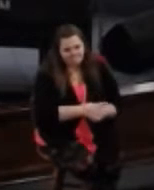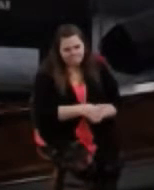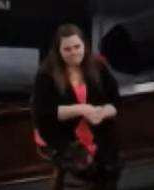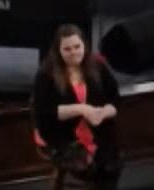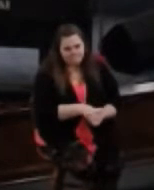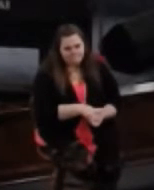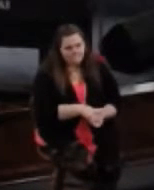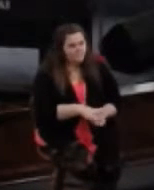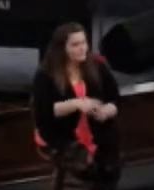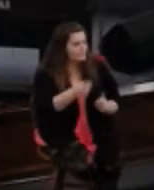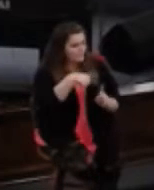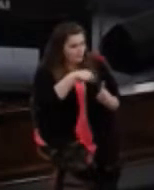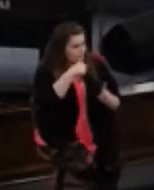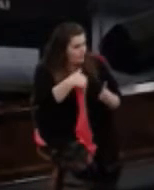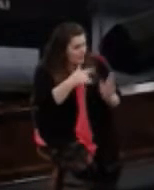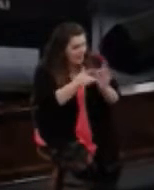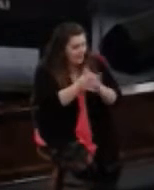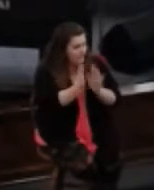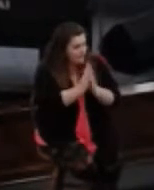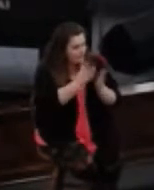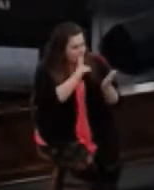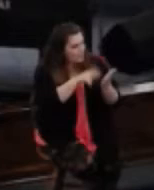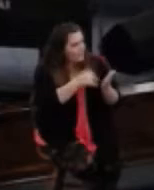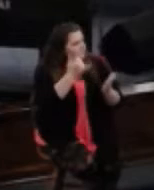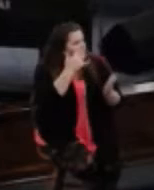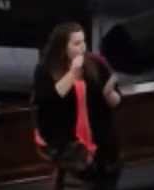And if you don't have your Bible, you can pull out a phone app.